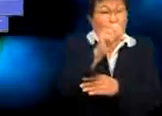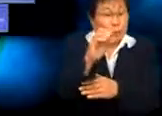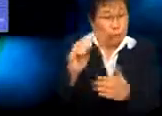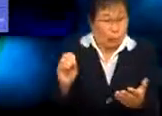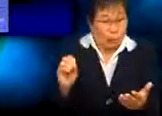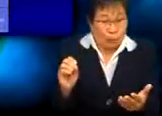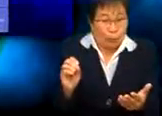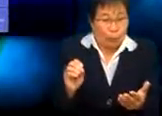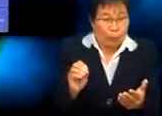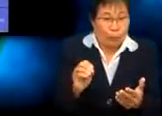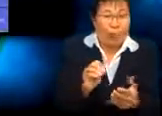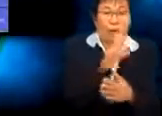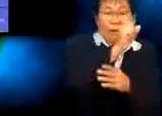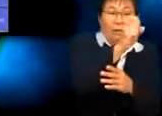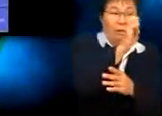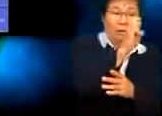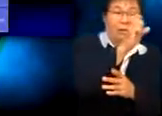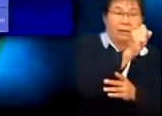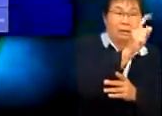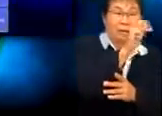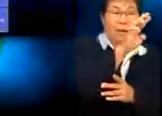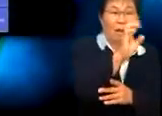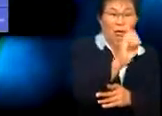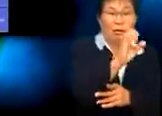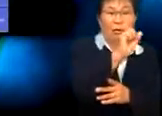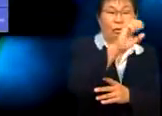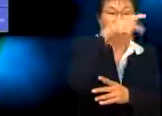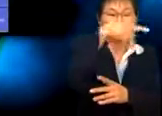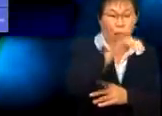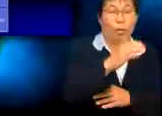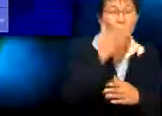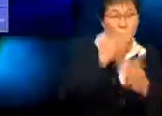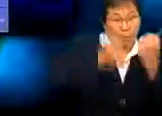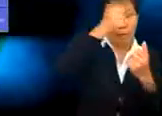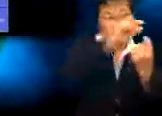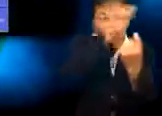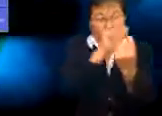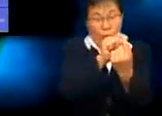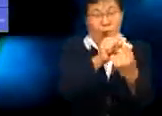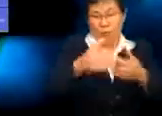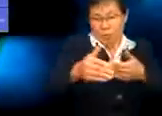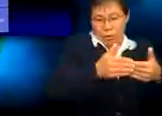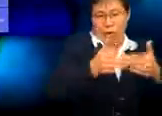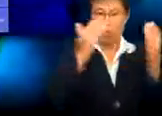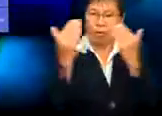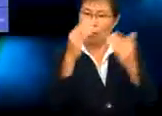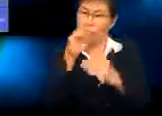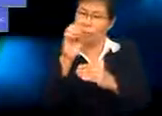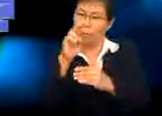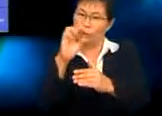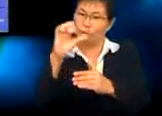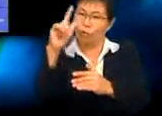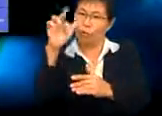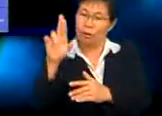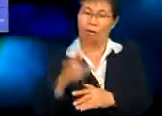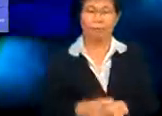So, stereoscopic vision has a better estimation of distance compared to monocular